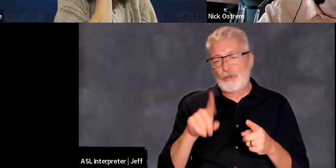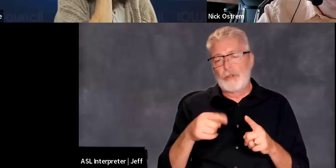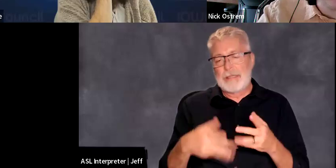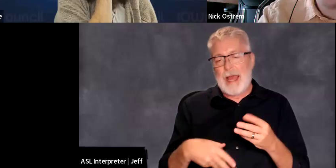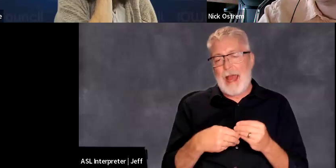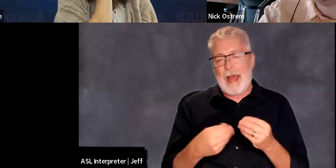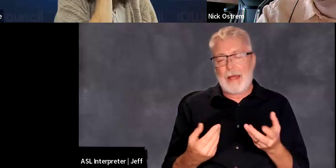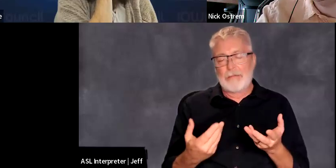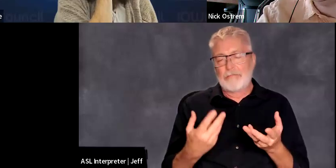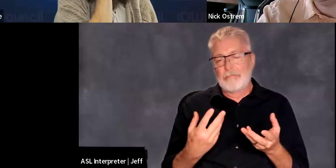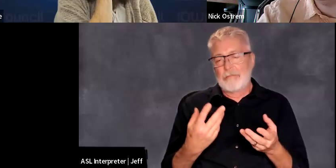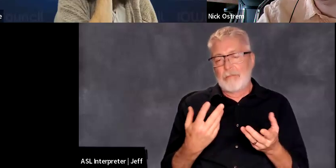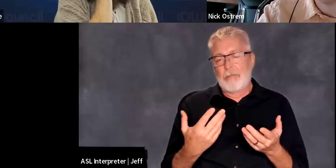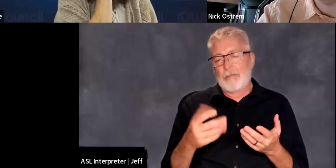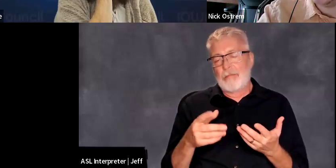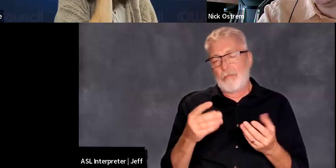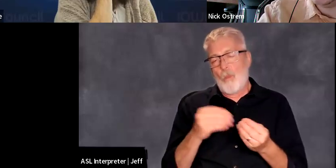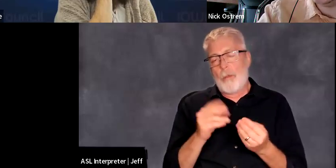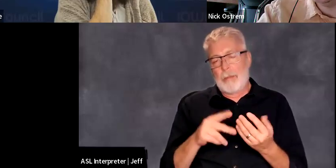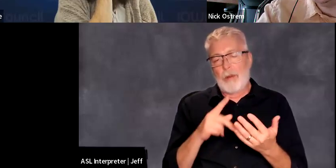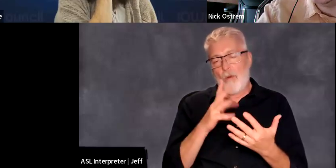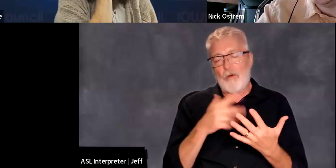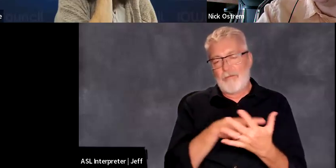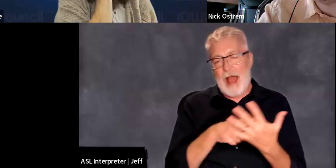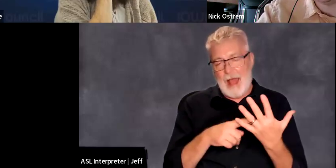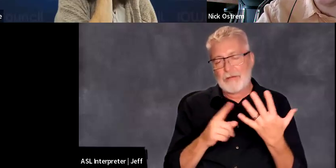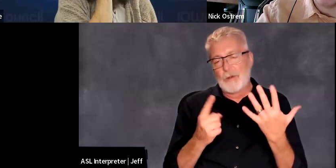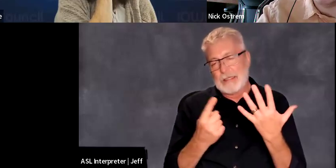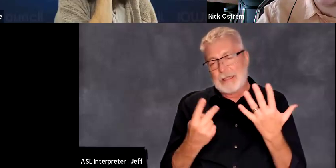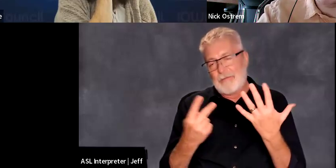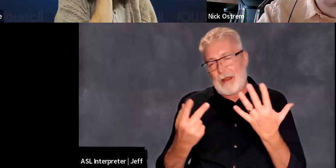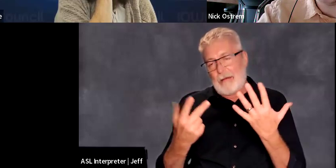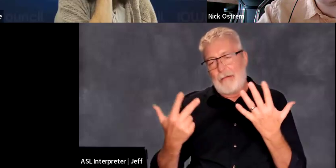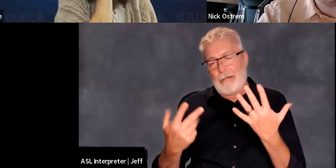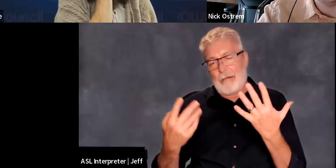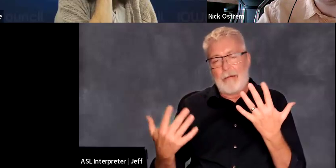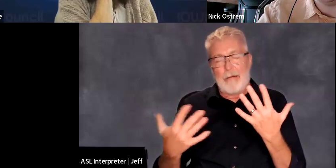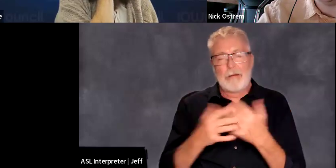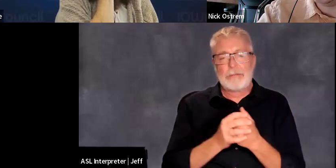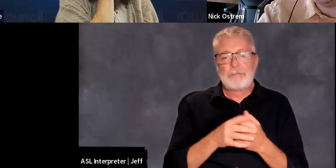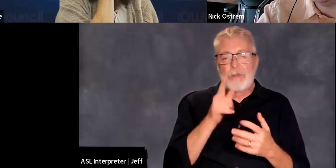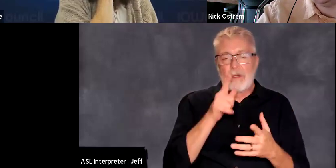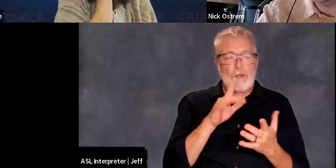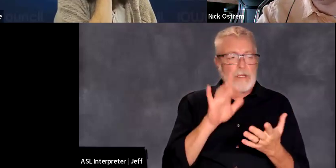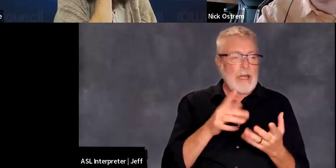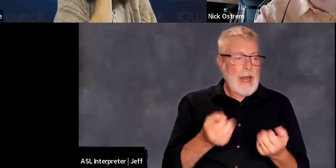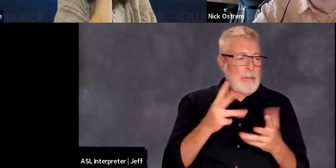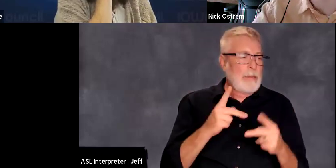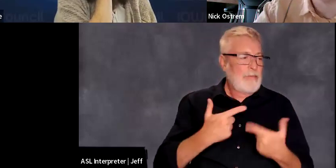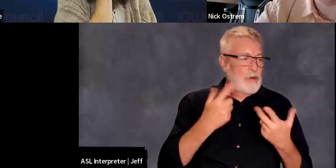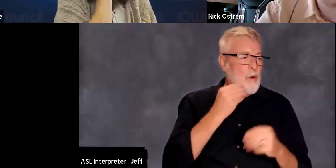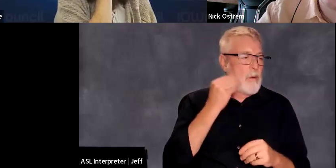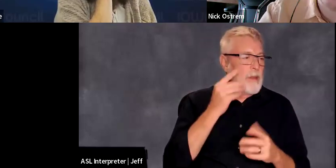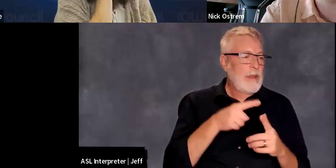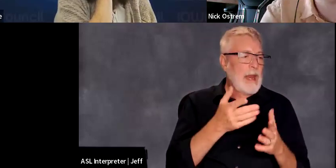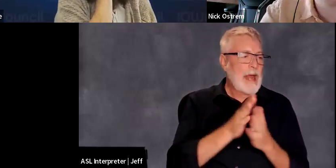many as they need. But for everybody in here, just click on the how many other people there are living in your home, and then it'll ask